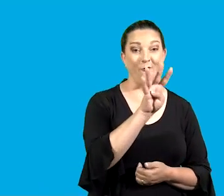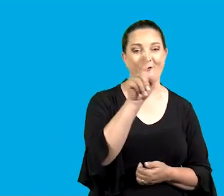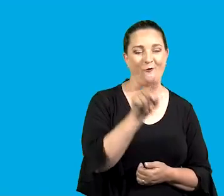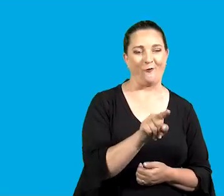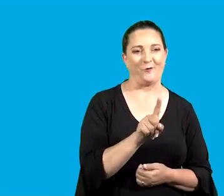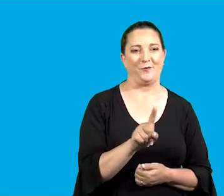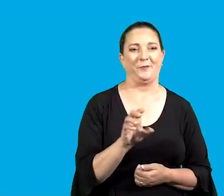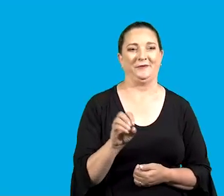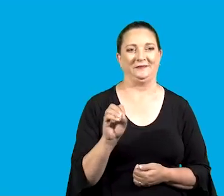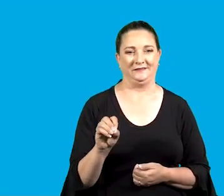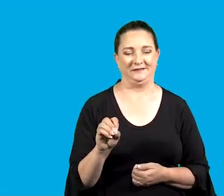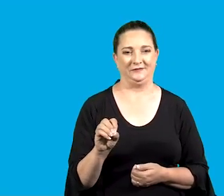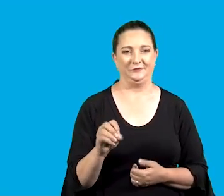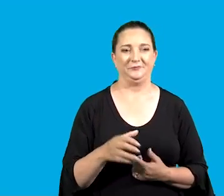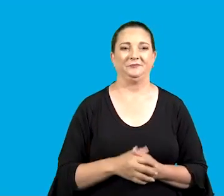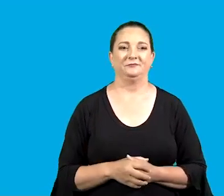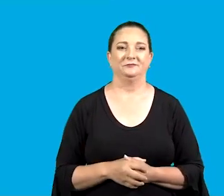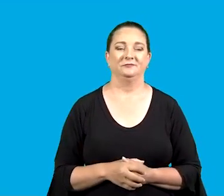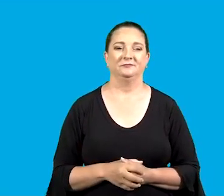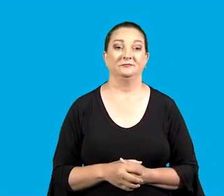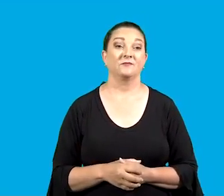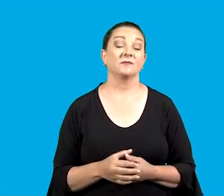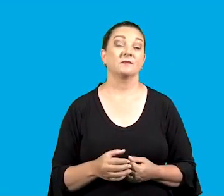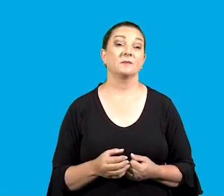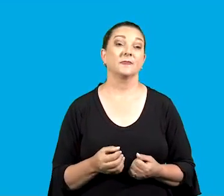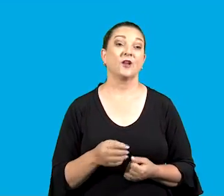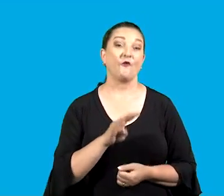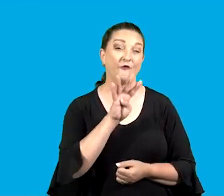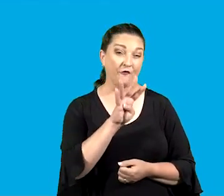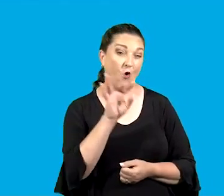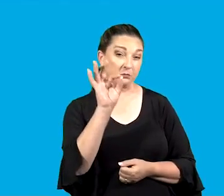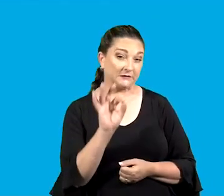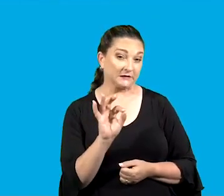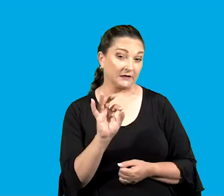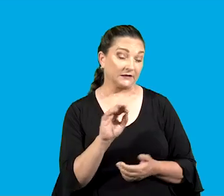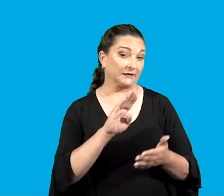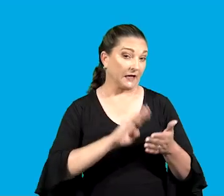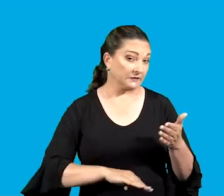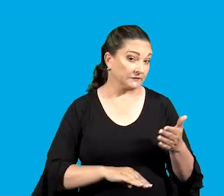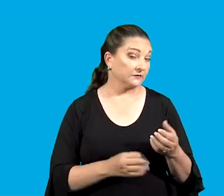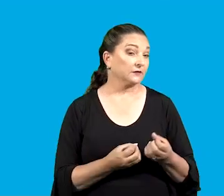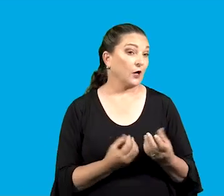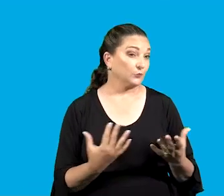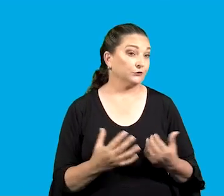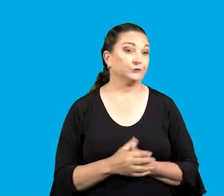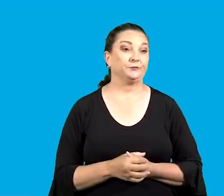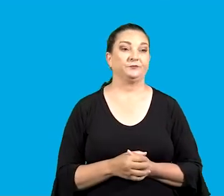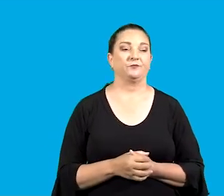now. Okay, so I'm going to come and I'm going to get 4% of this figure